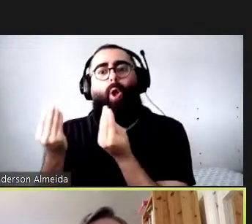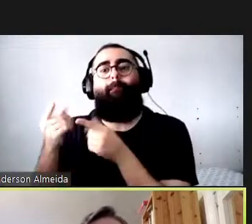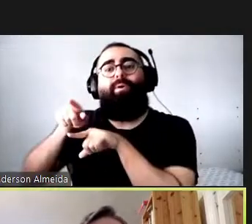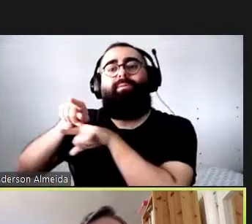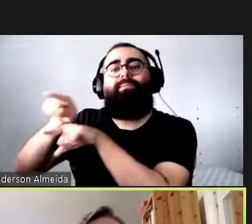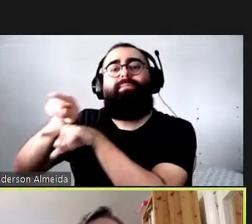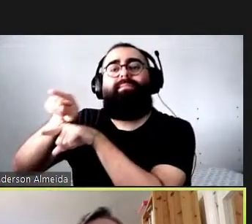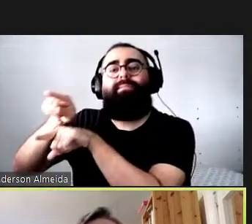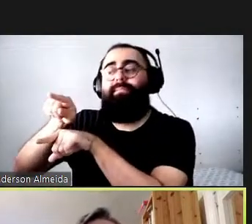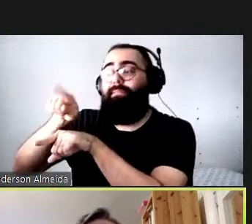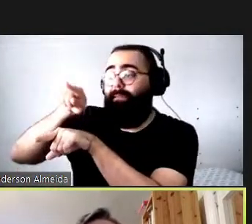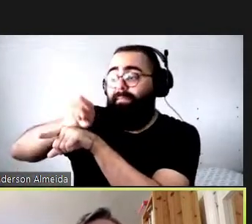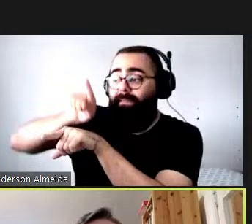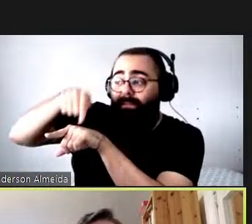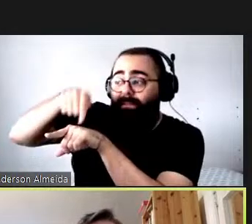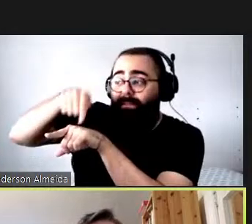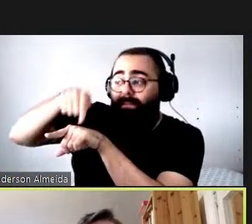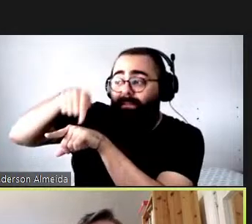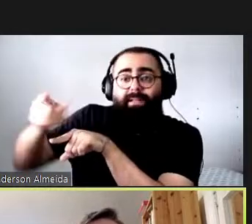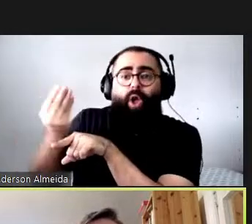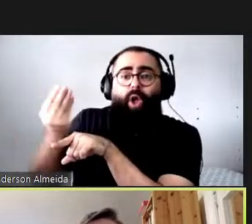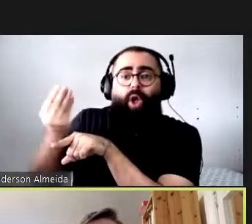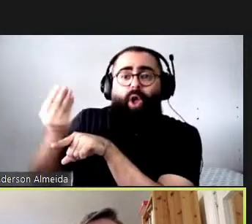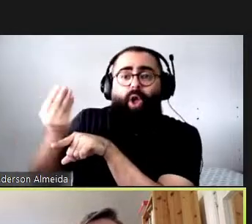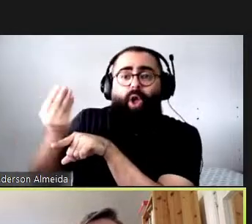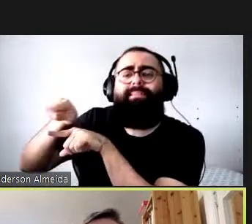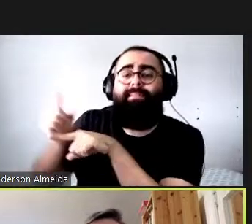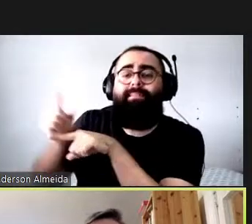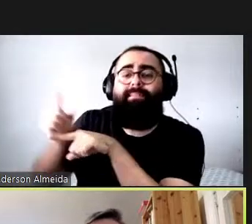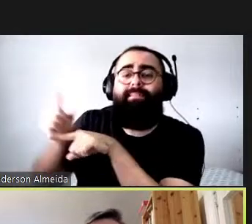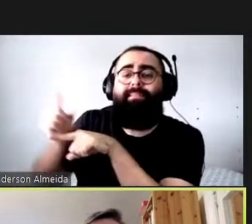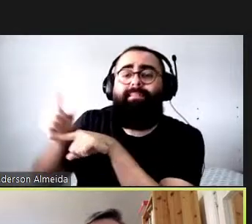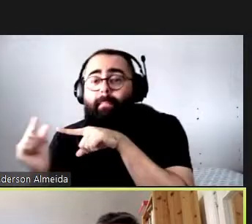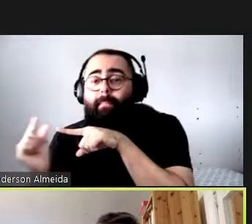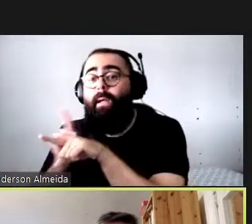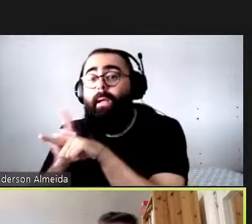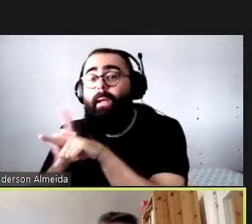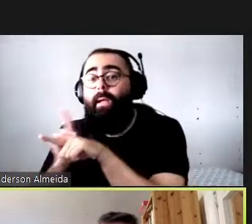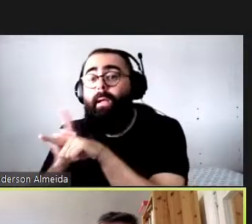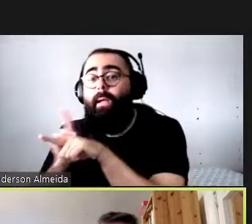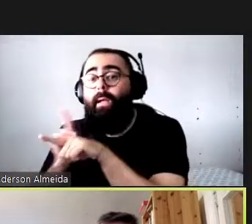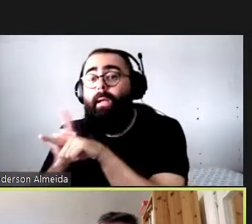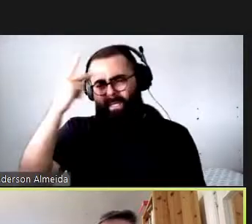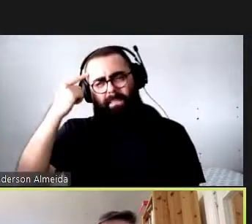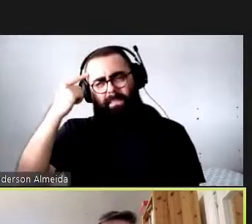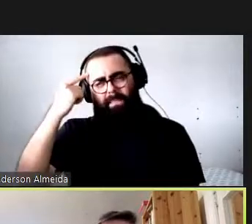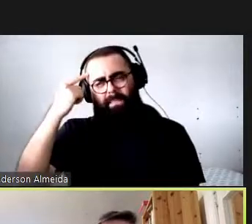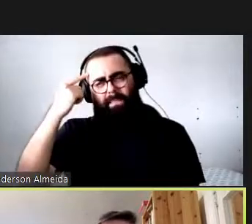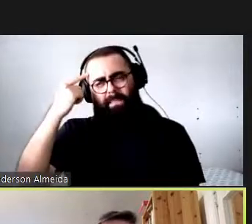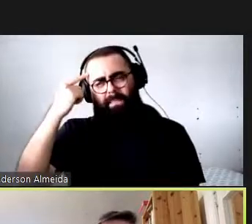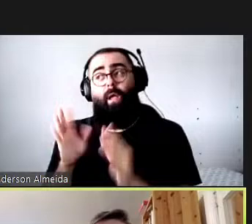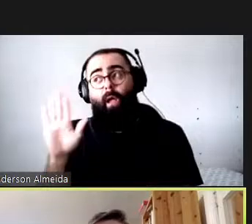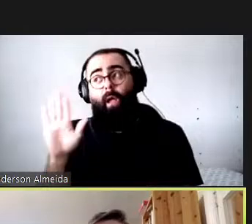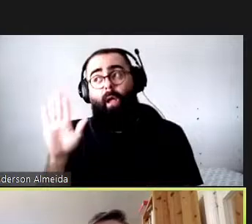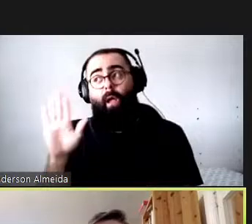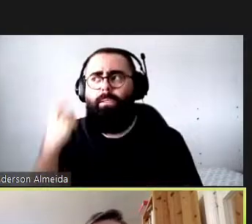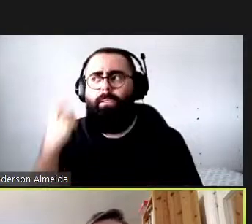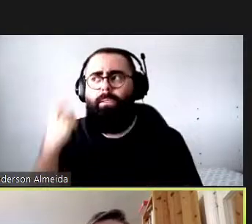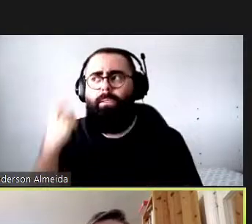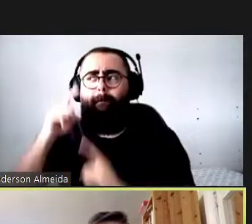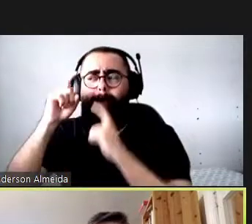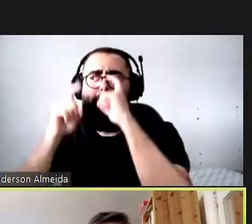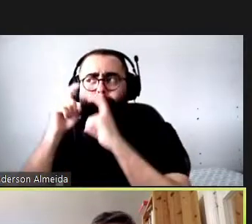linguistics, and people thought, aha, okay, the non-manuals are